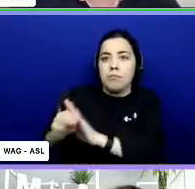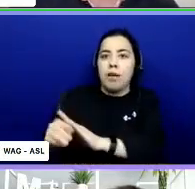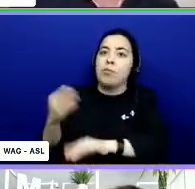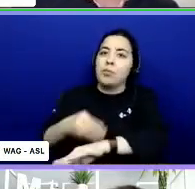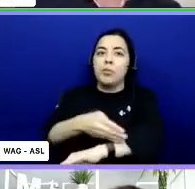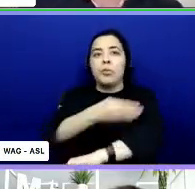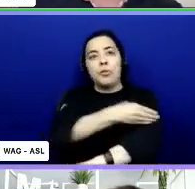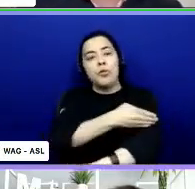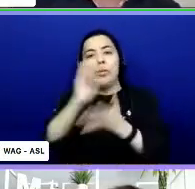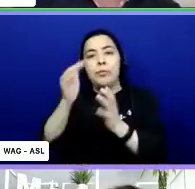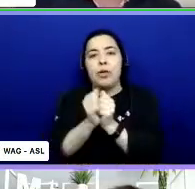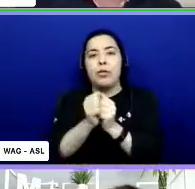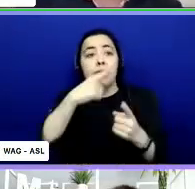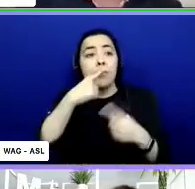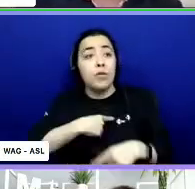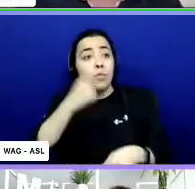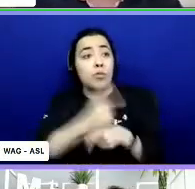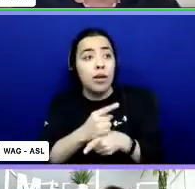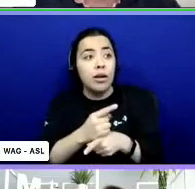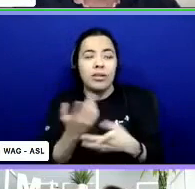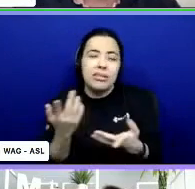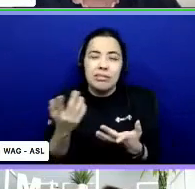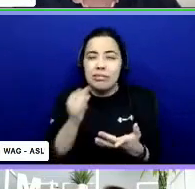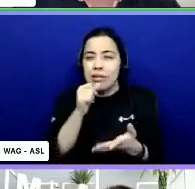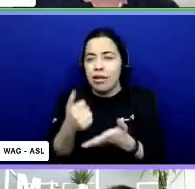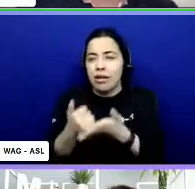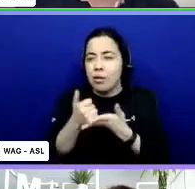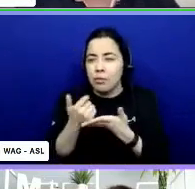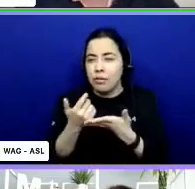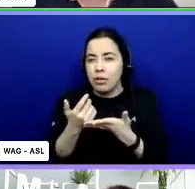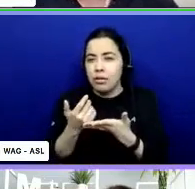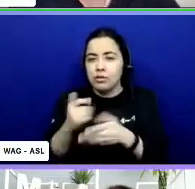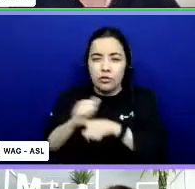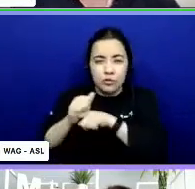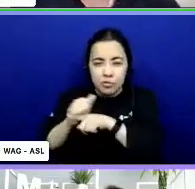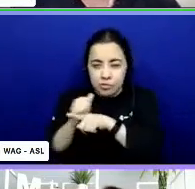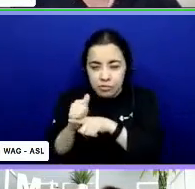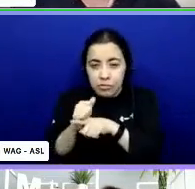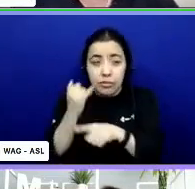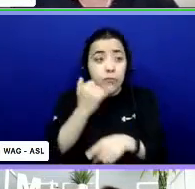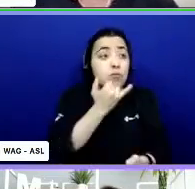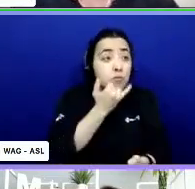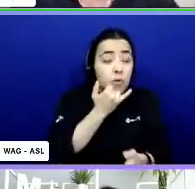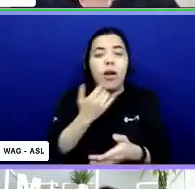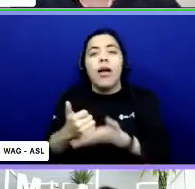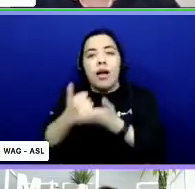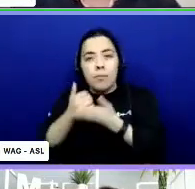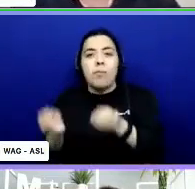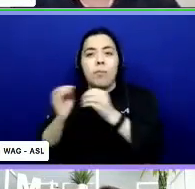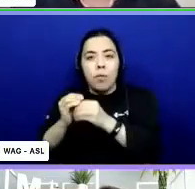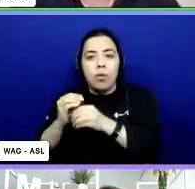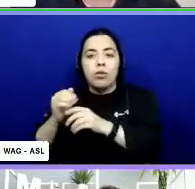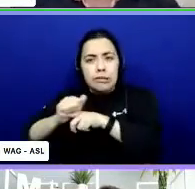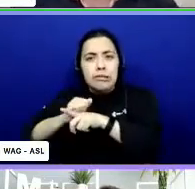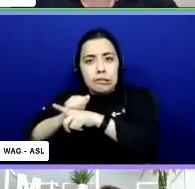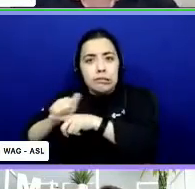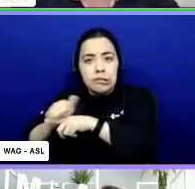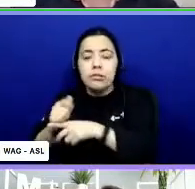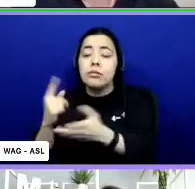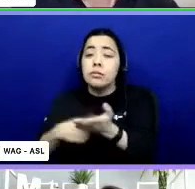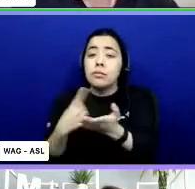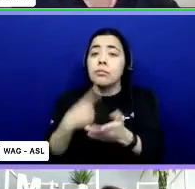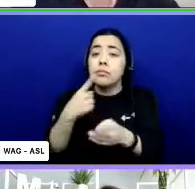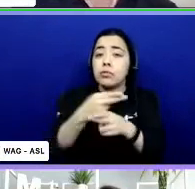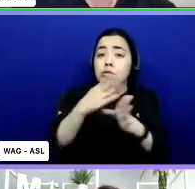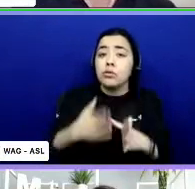than the answers we got right. If we're getting it right, it's not really going to help us out that much to train on it. Obviously, sometimes the user may be a little